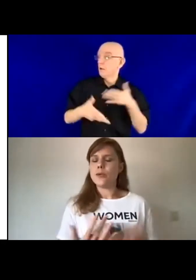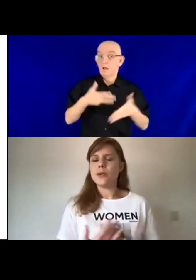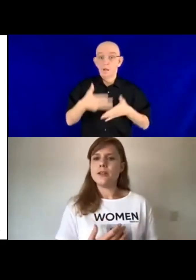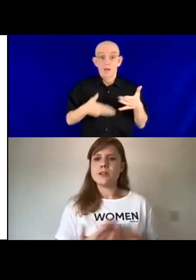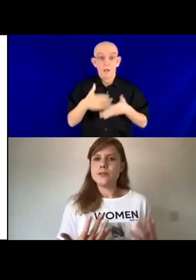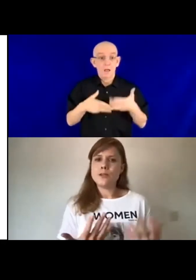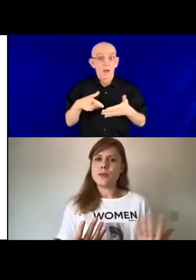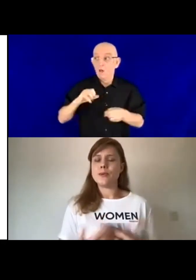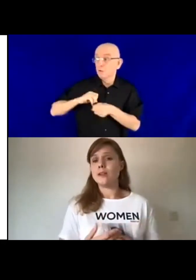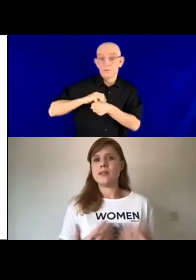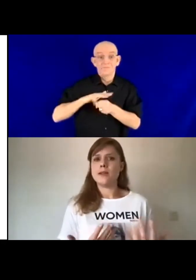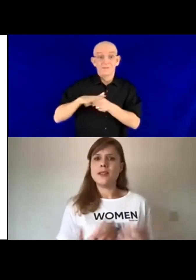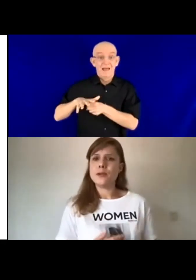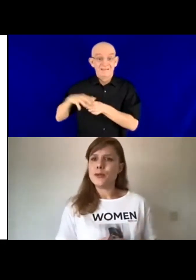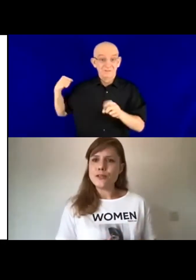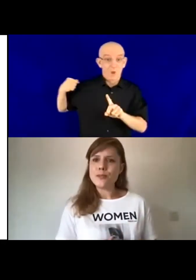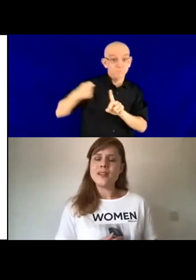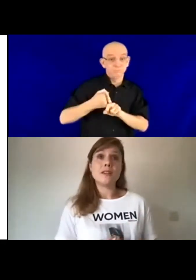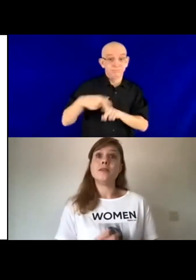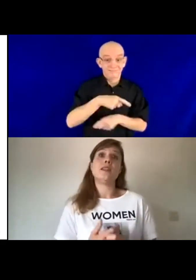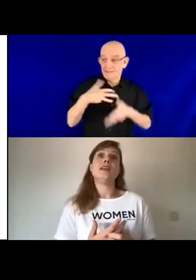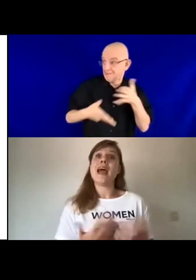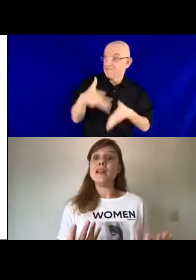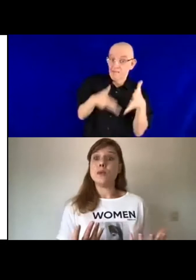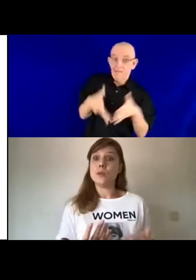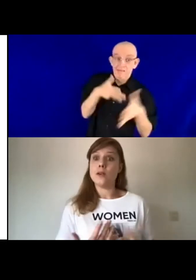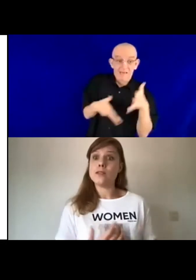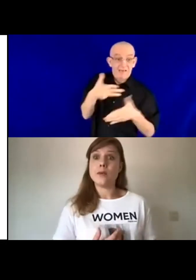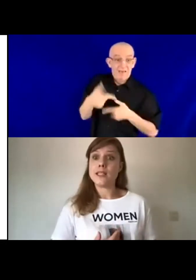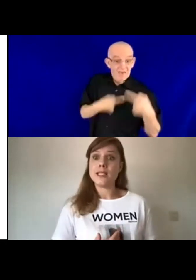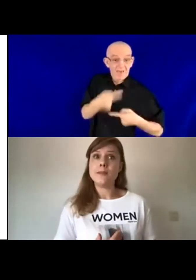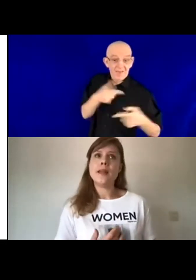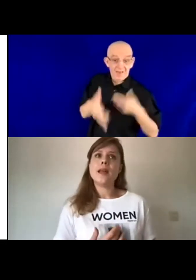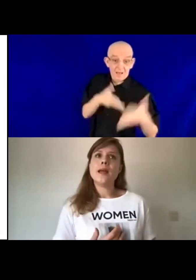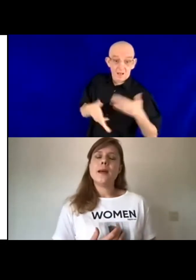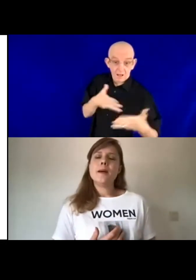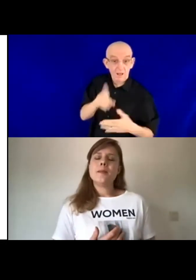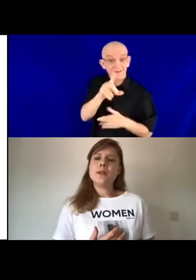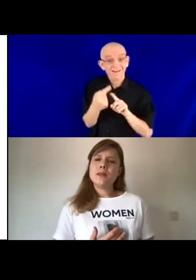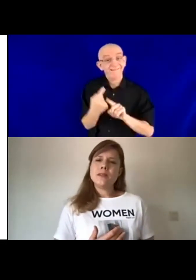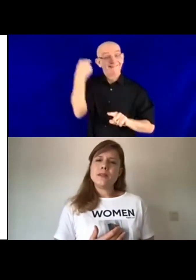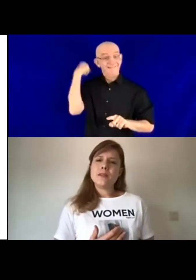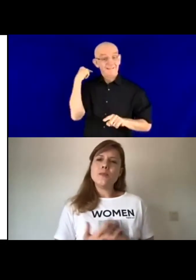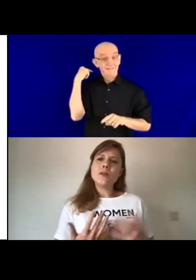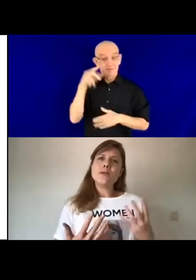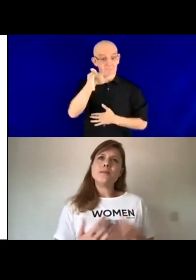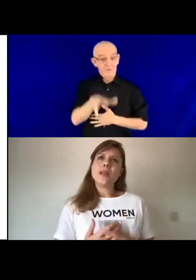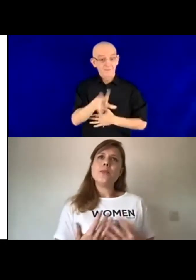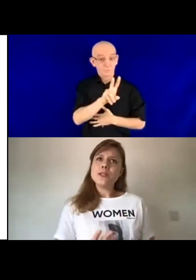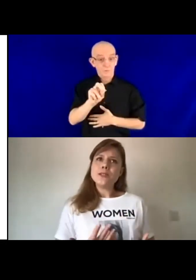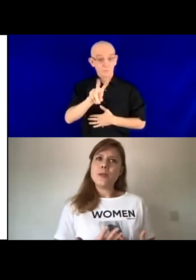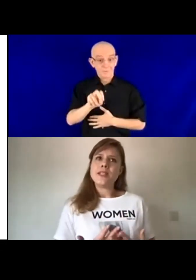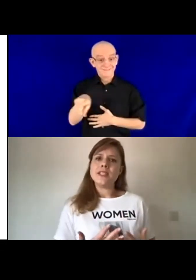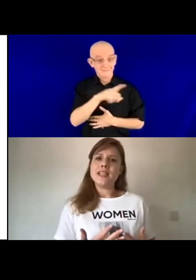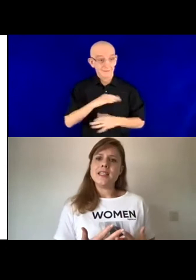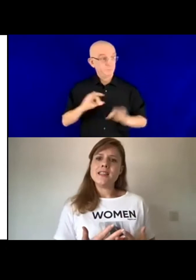we were not. Of course we were not. I don't think we could have been. I don't think anyone was ready. But the more